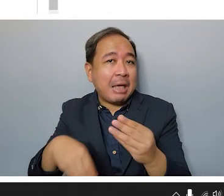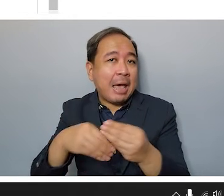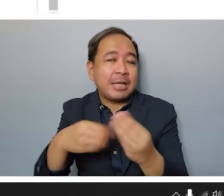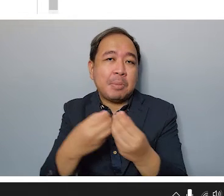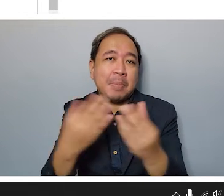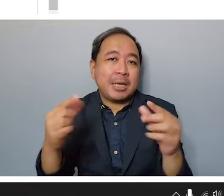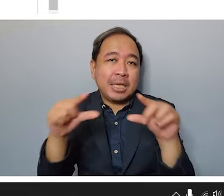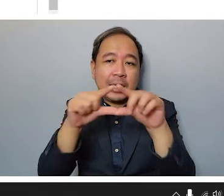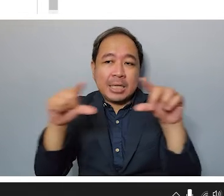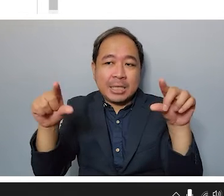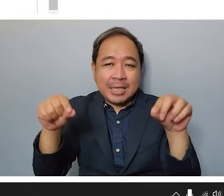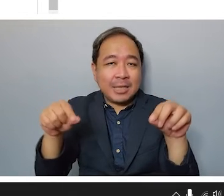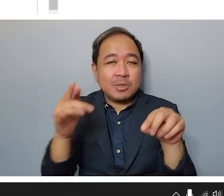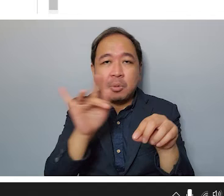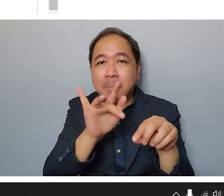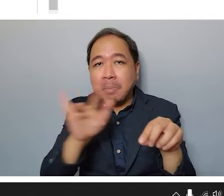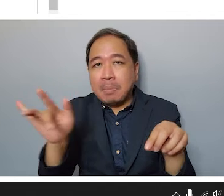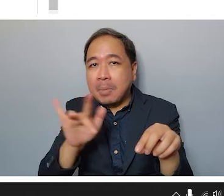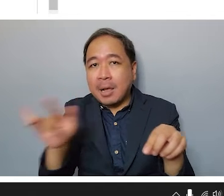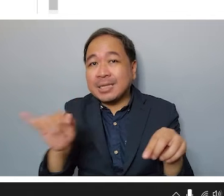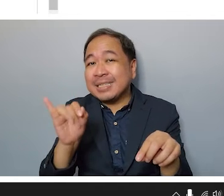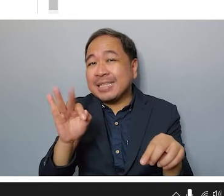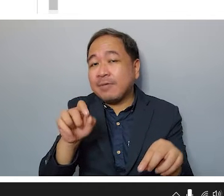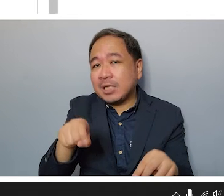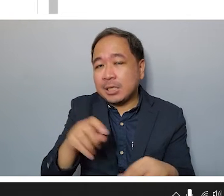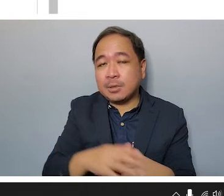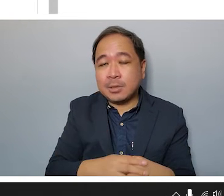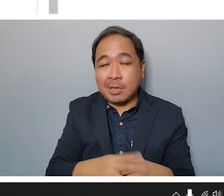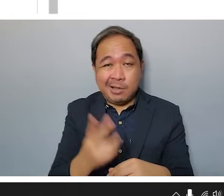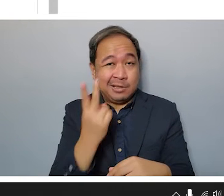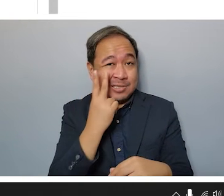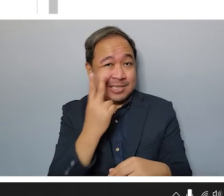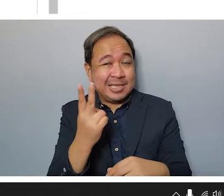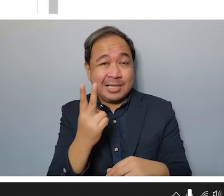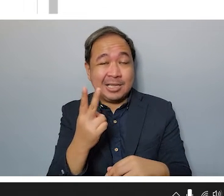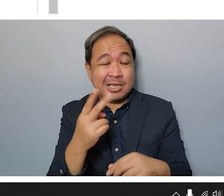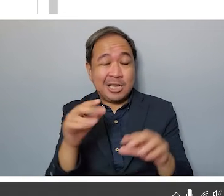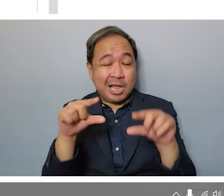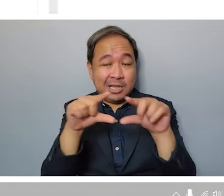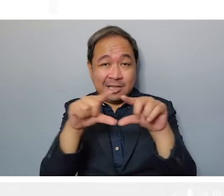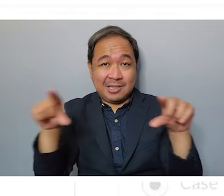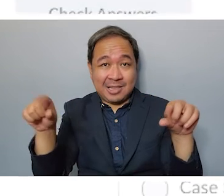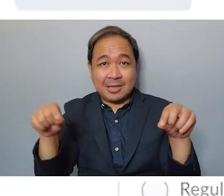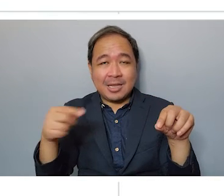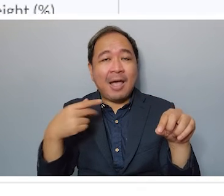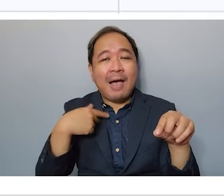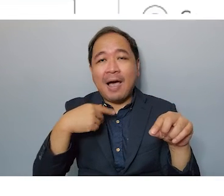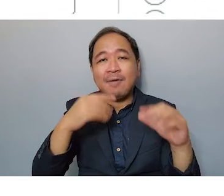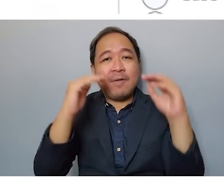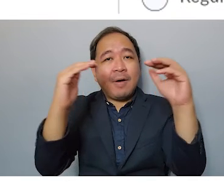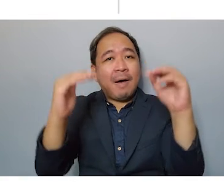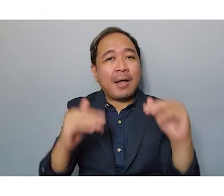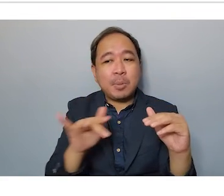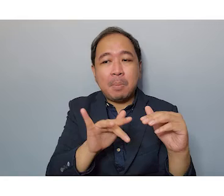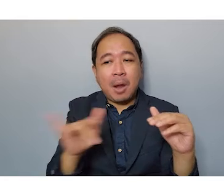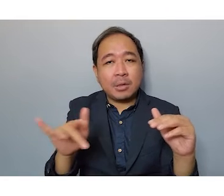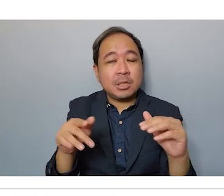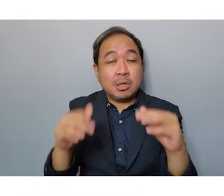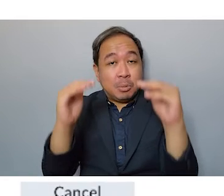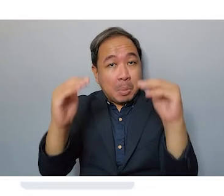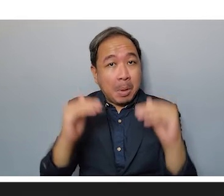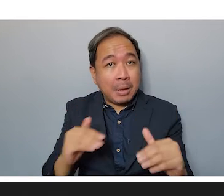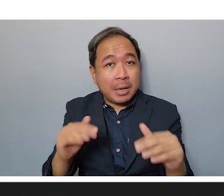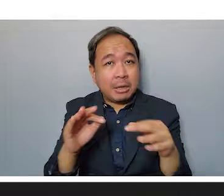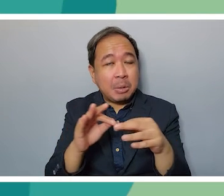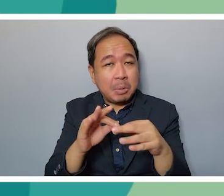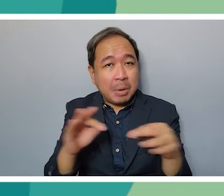text area, you may add as many text boxes and blanks as needed. If you would notice, the text boxes alternate with the